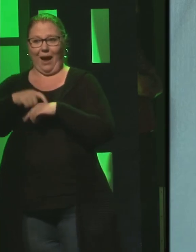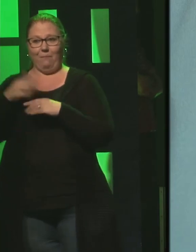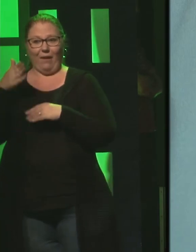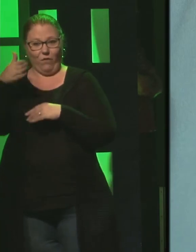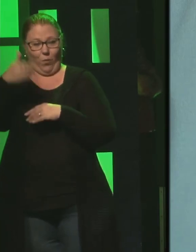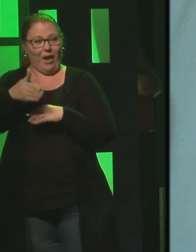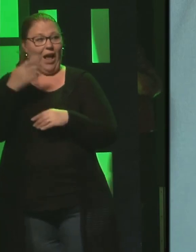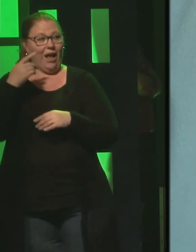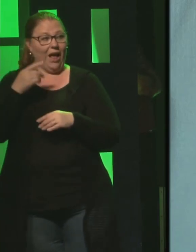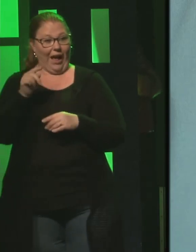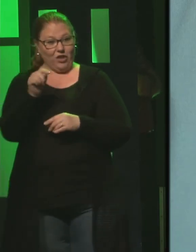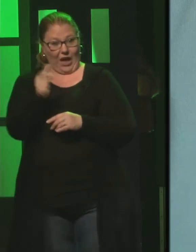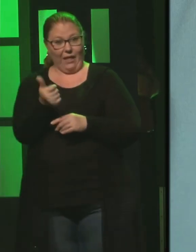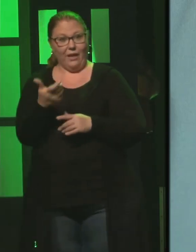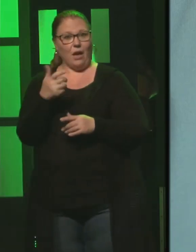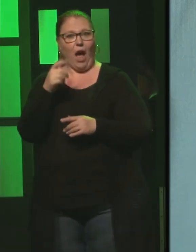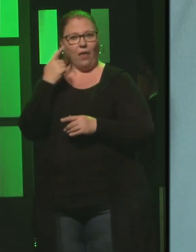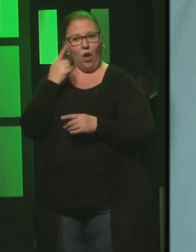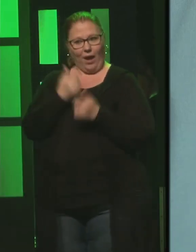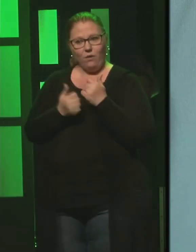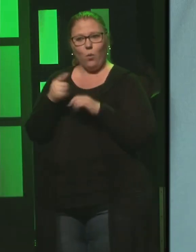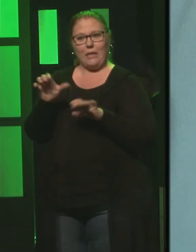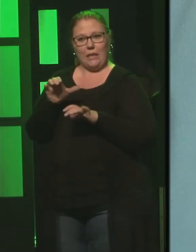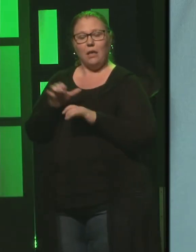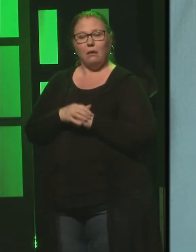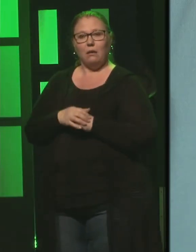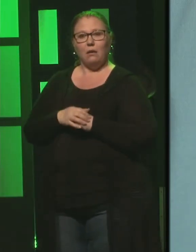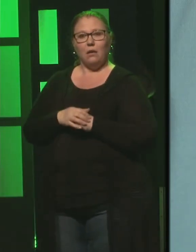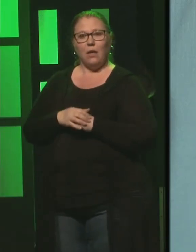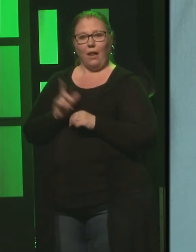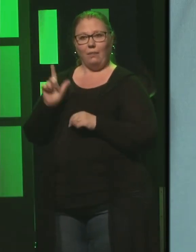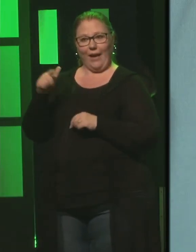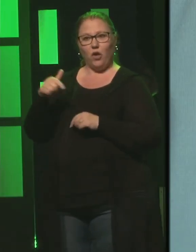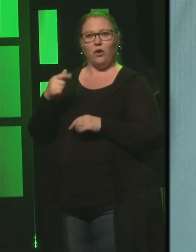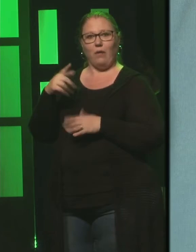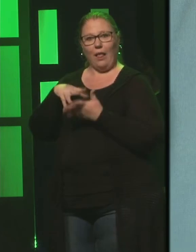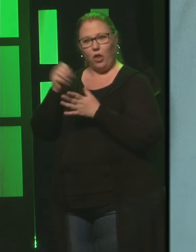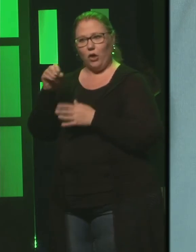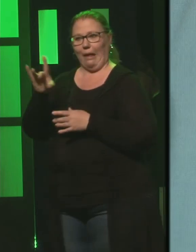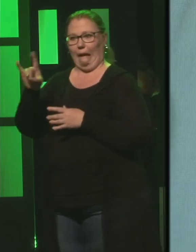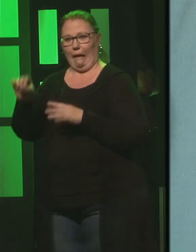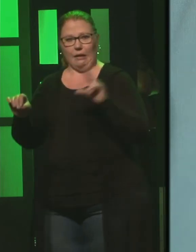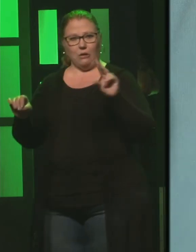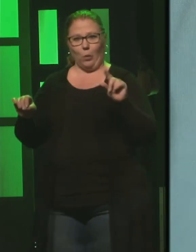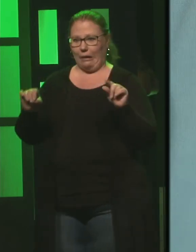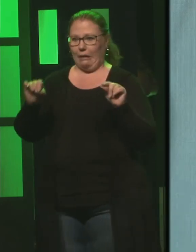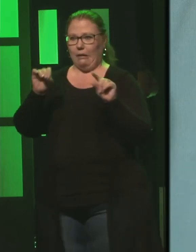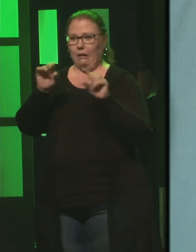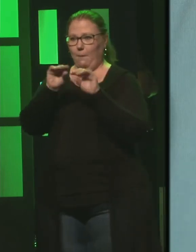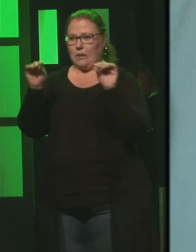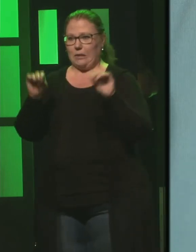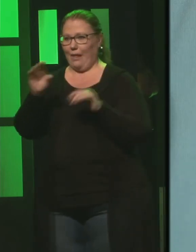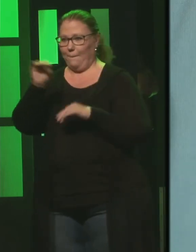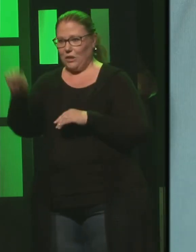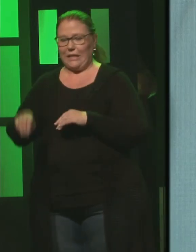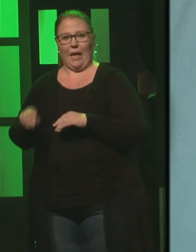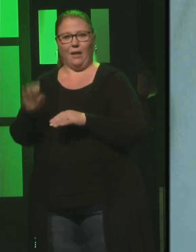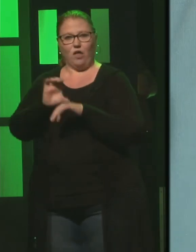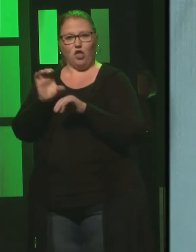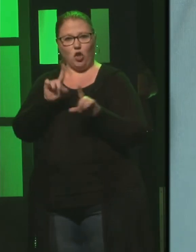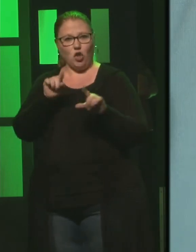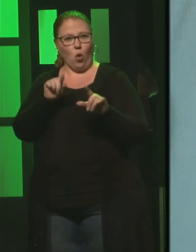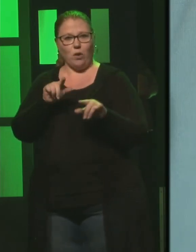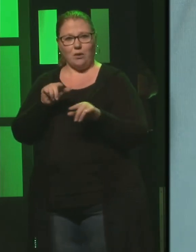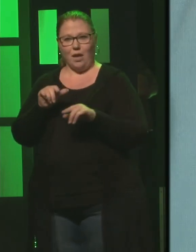did. It wasn't until later that I learned of the 80-20 percentages of churchgoers that do and don't tithe.